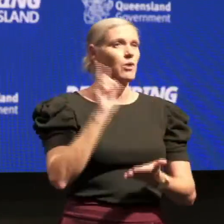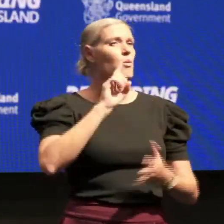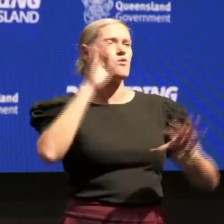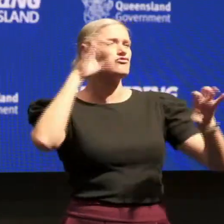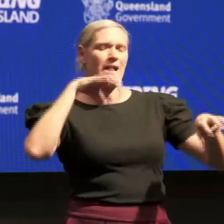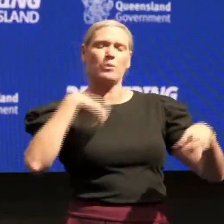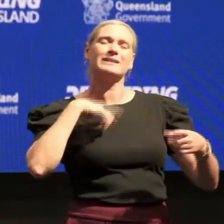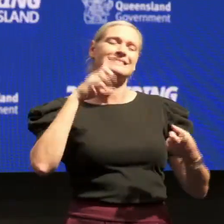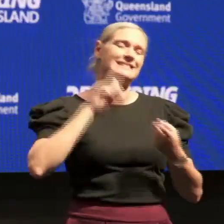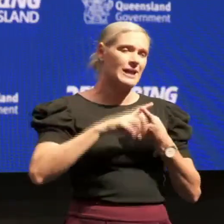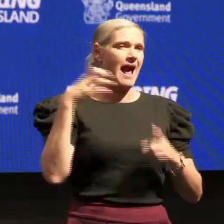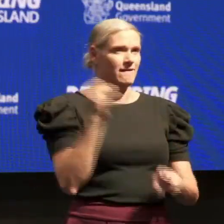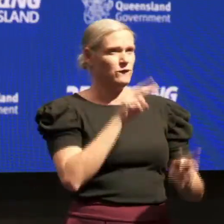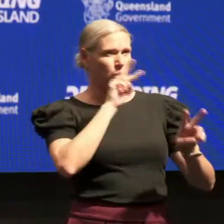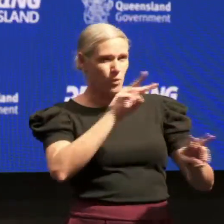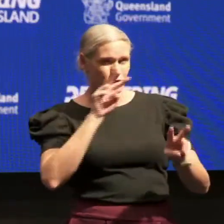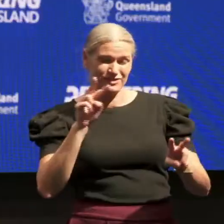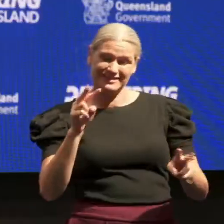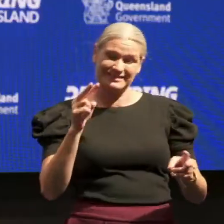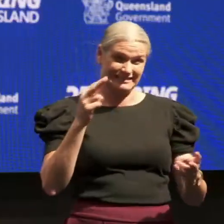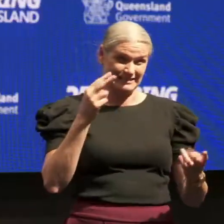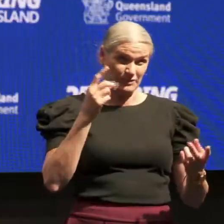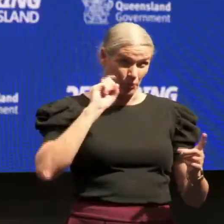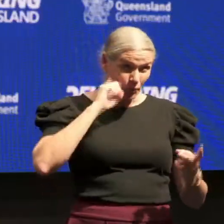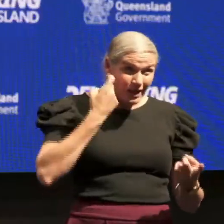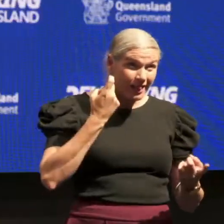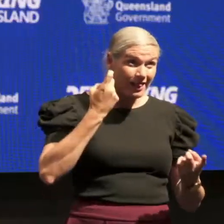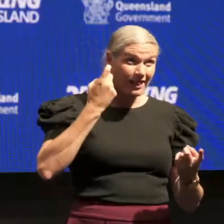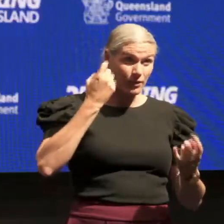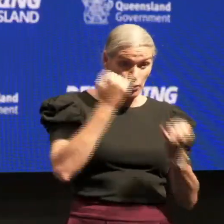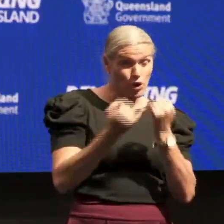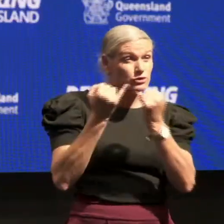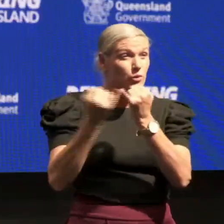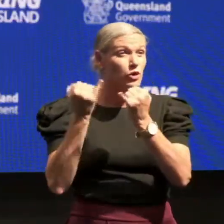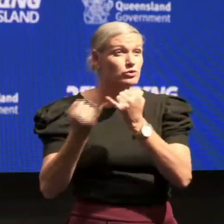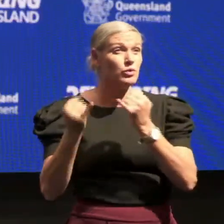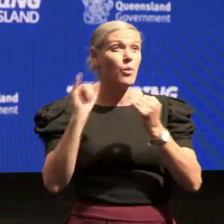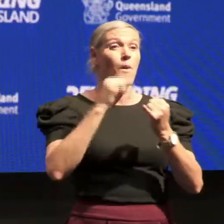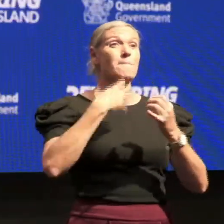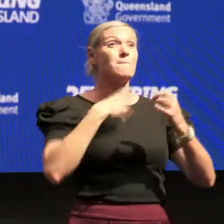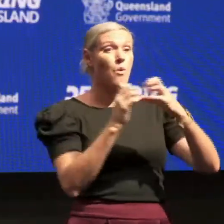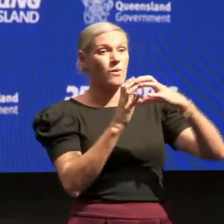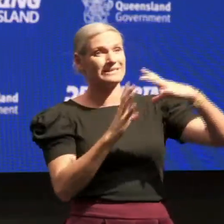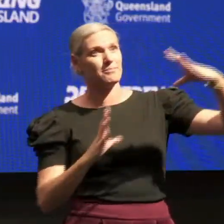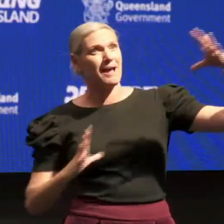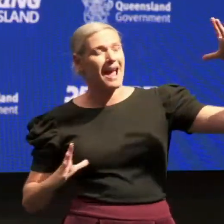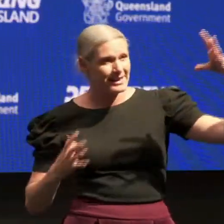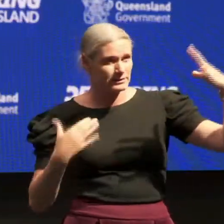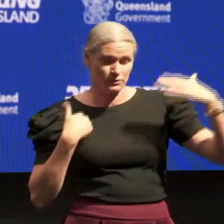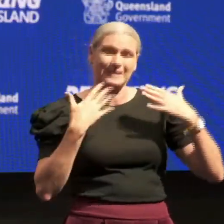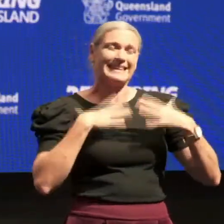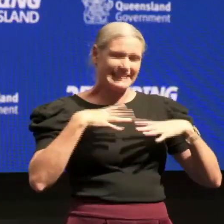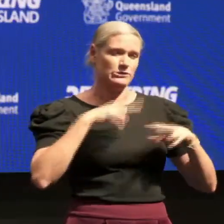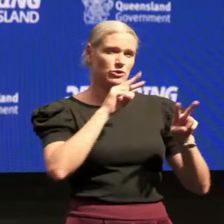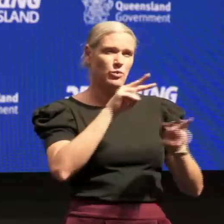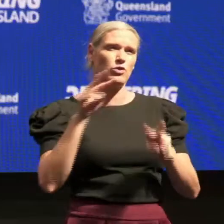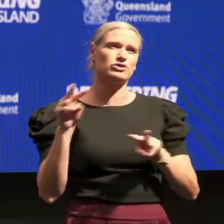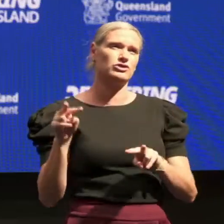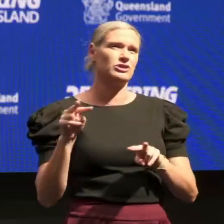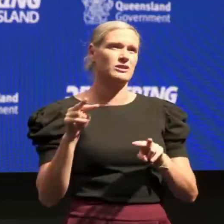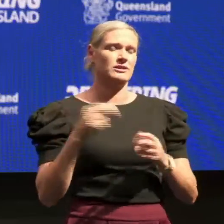monitoring that situation to understand if that rainfall will extend to more broader areas. So I